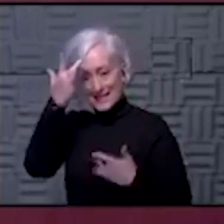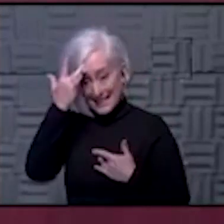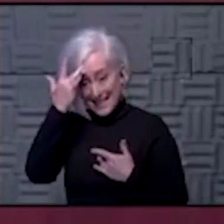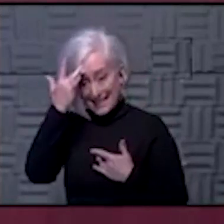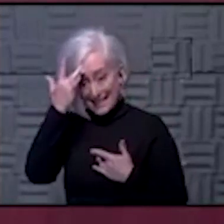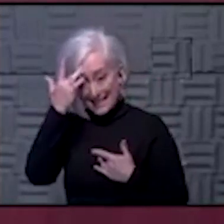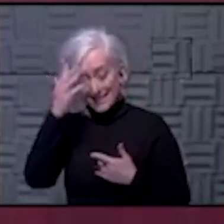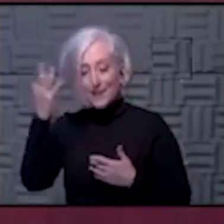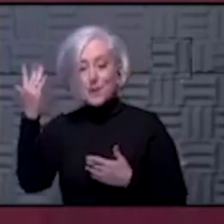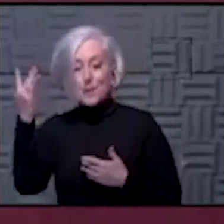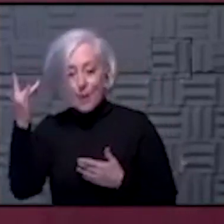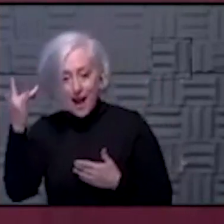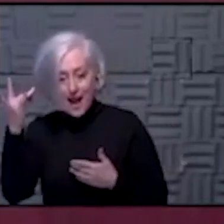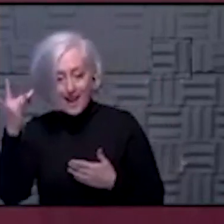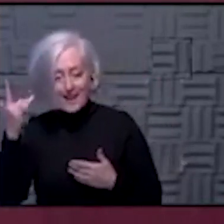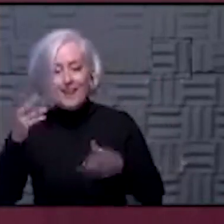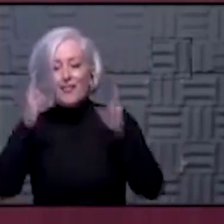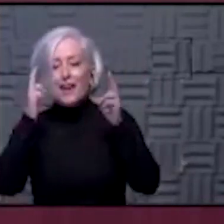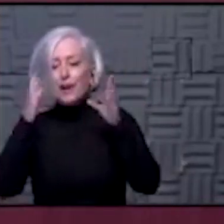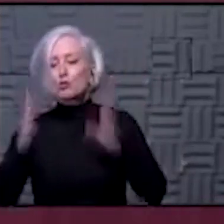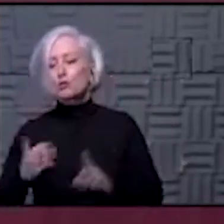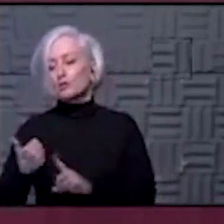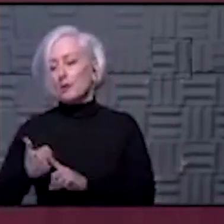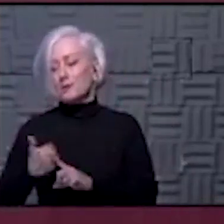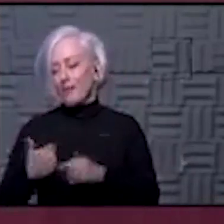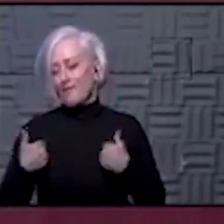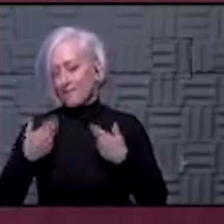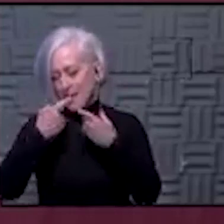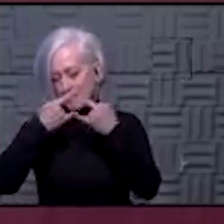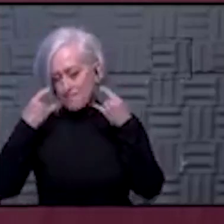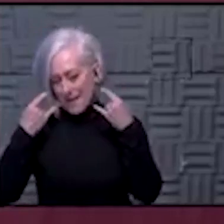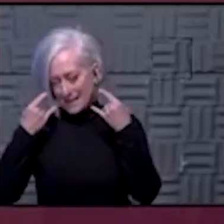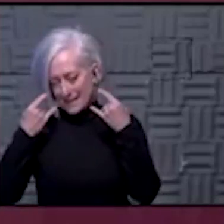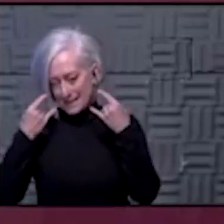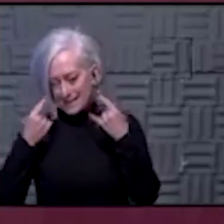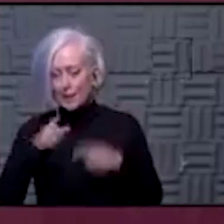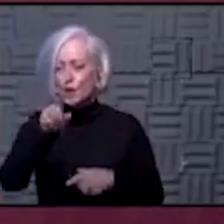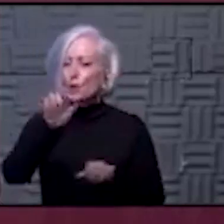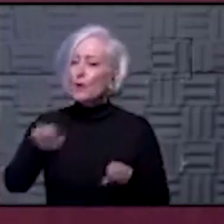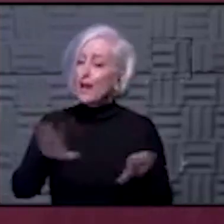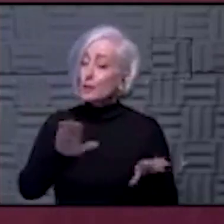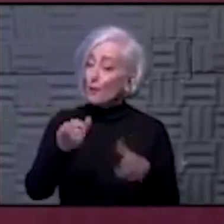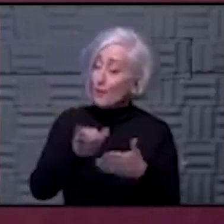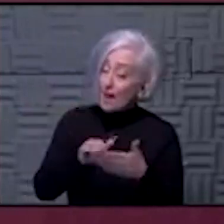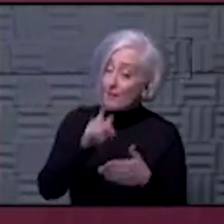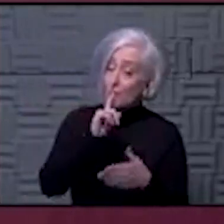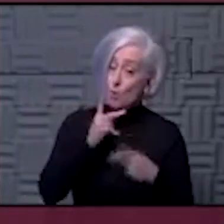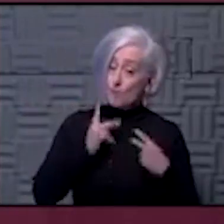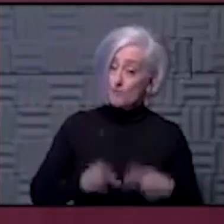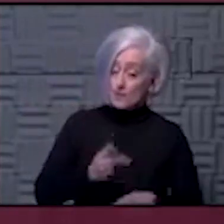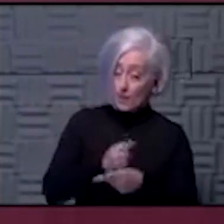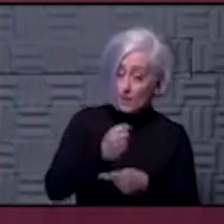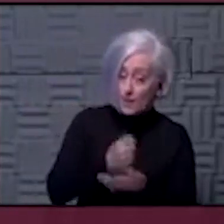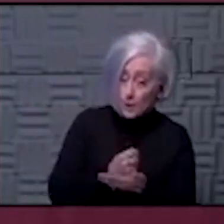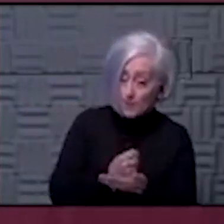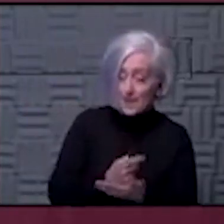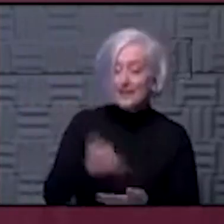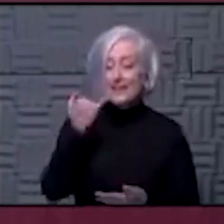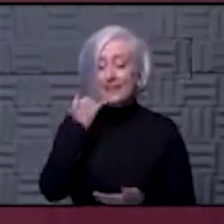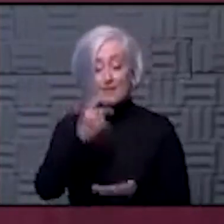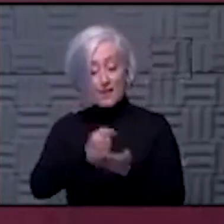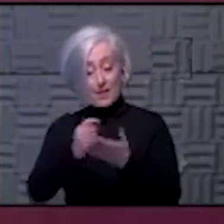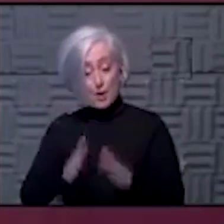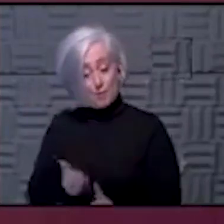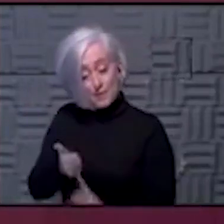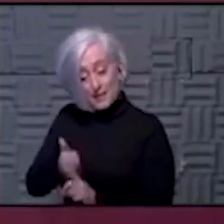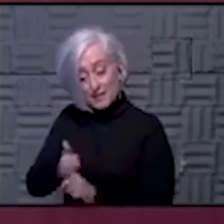stay safe out there, but you've got to follow the rules of infection control, and I think you can do that with physical therapy, as long as the therapist has a mask on, you have a